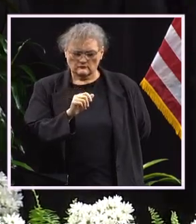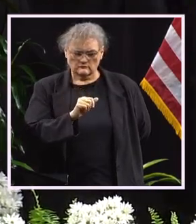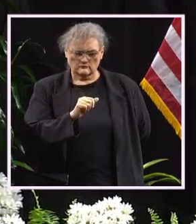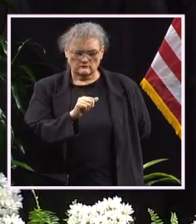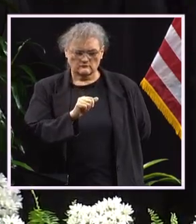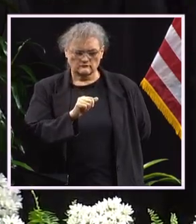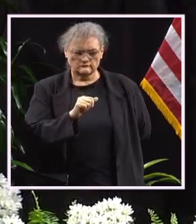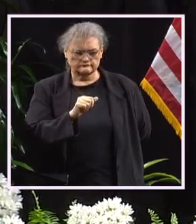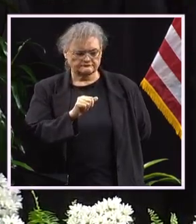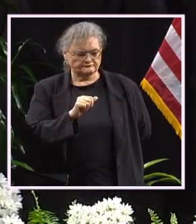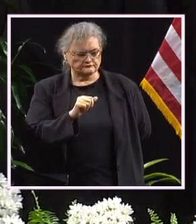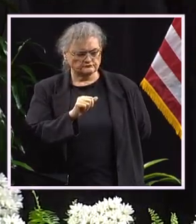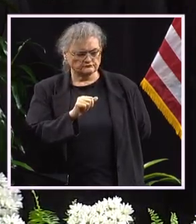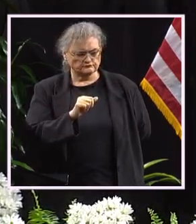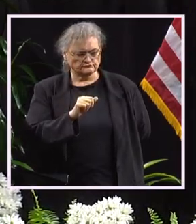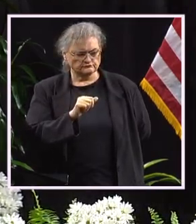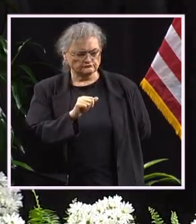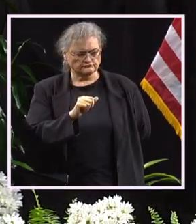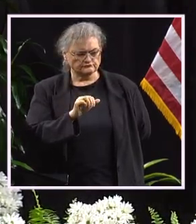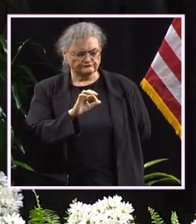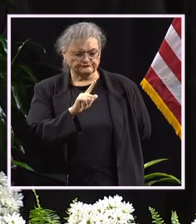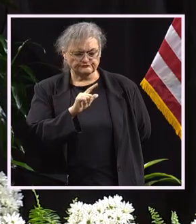Geneva Shanti Lee J.